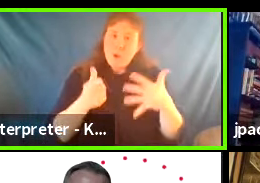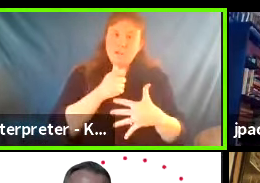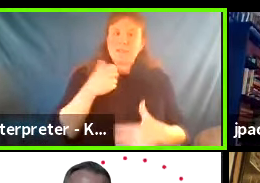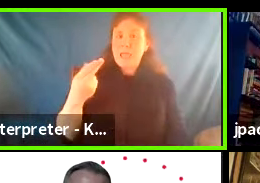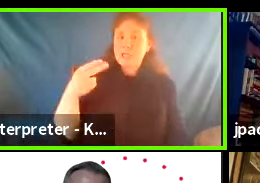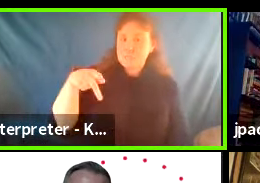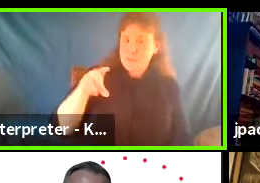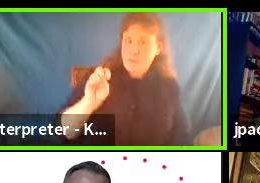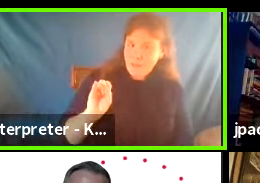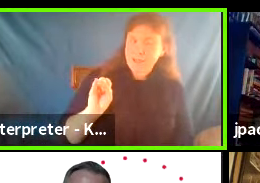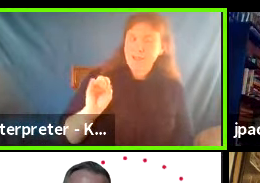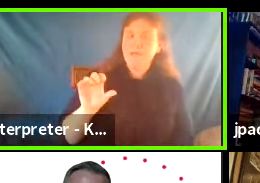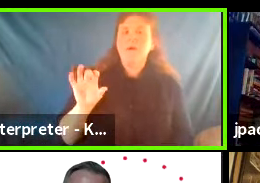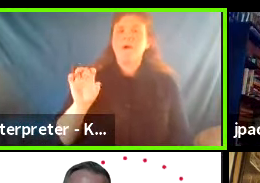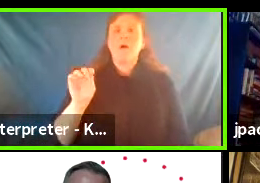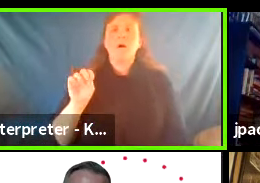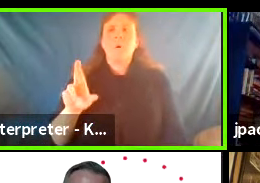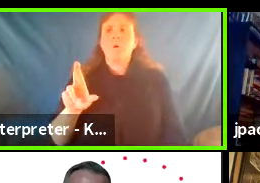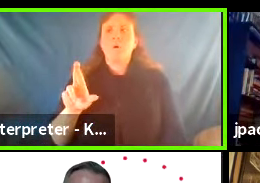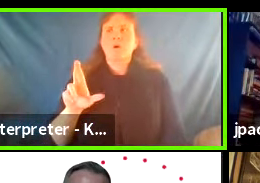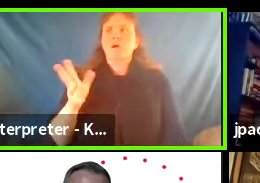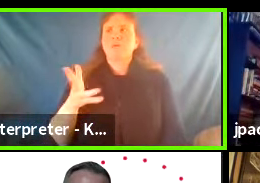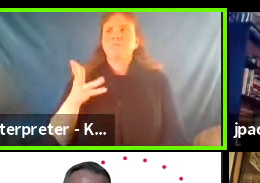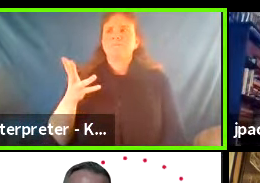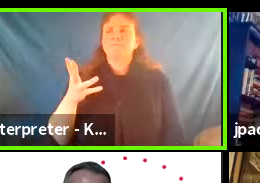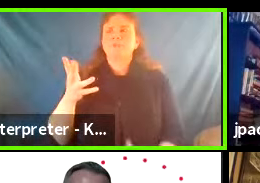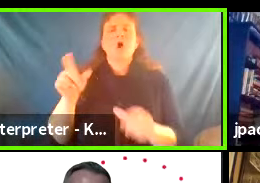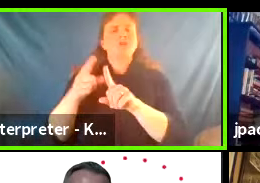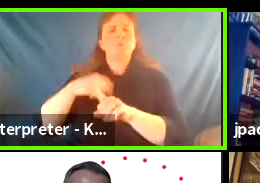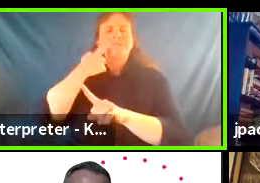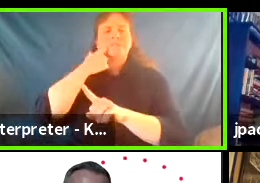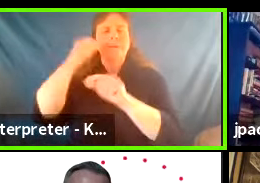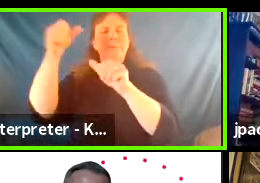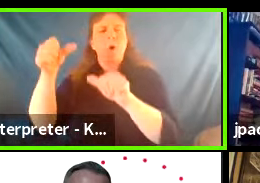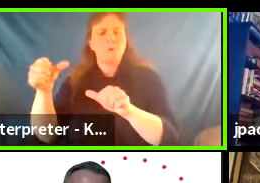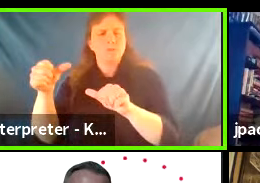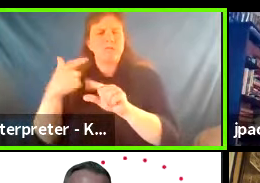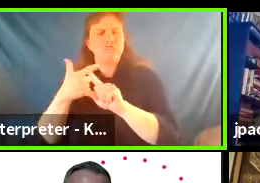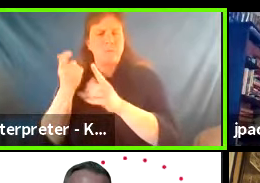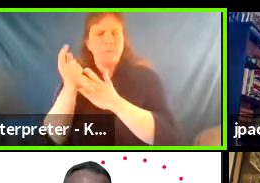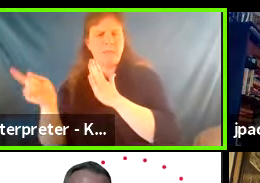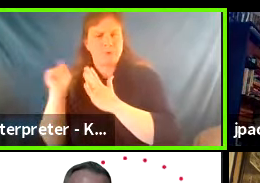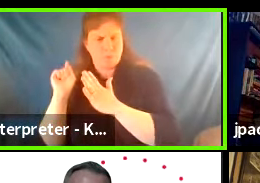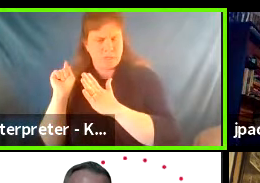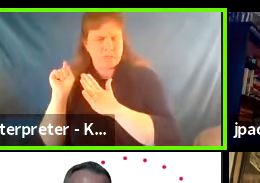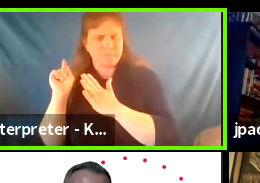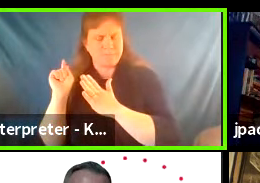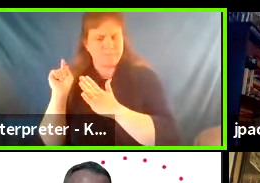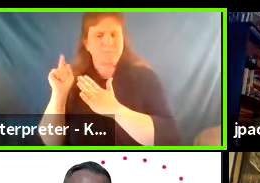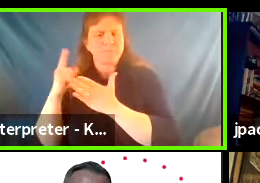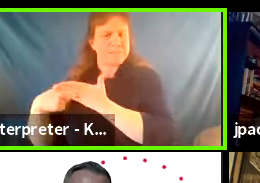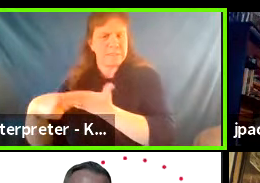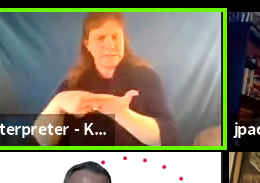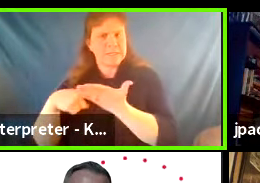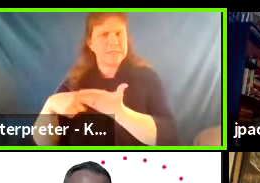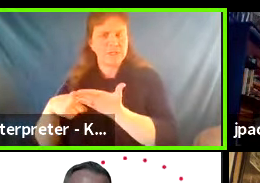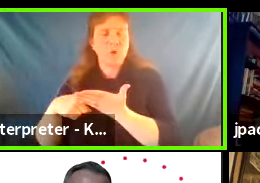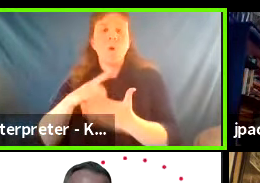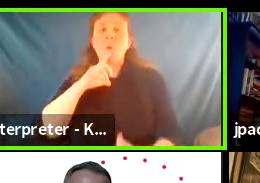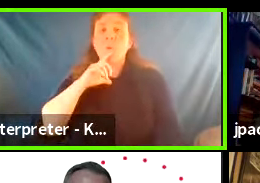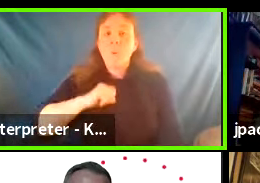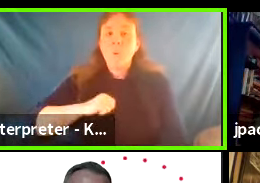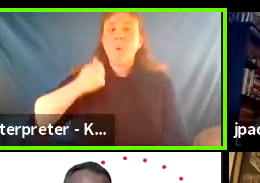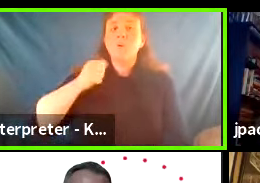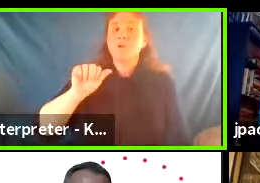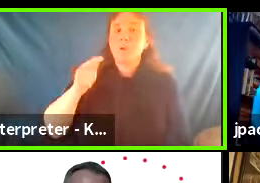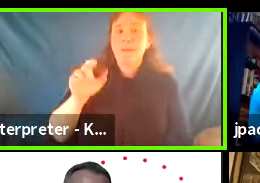or, and even what we have posted now based on the discussion from last week are that older age, again, has just